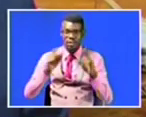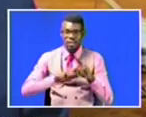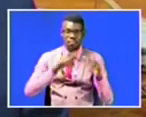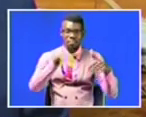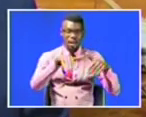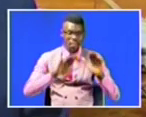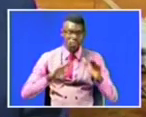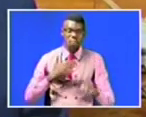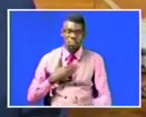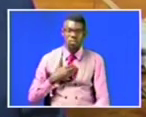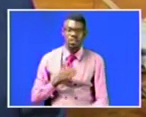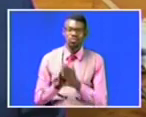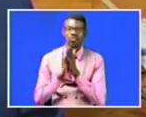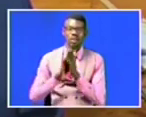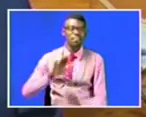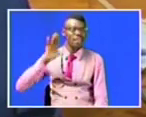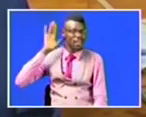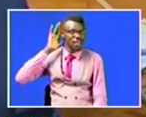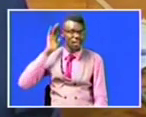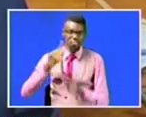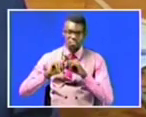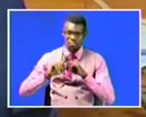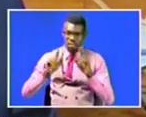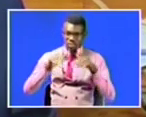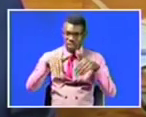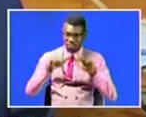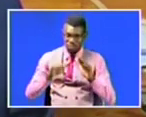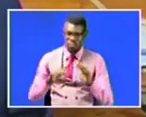and I believe funerals cannot sort out this